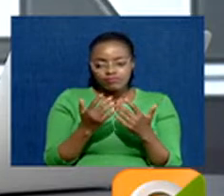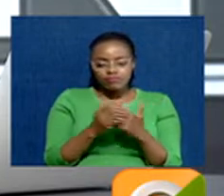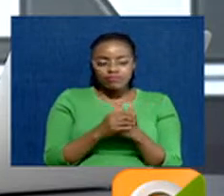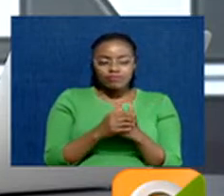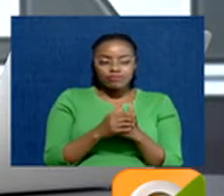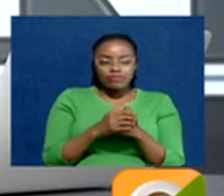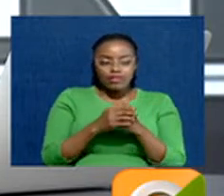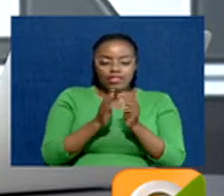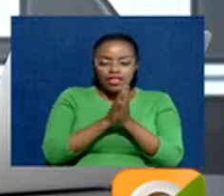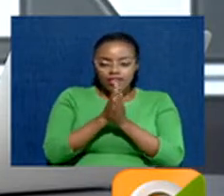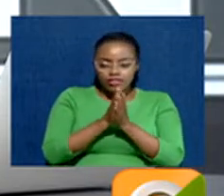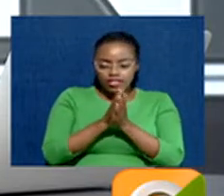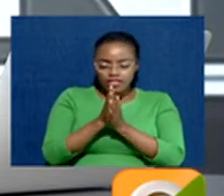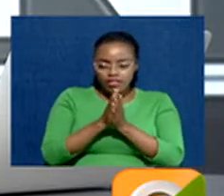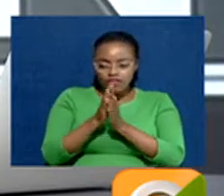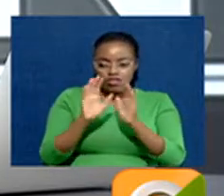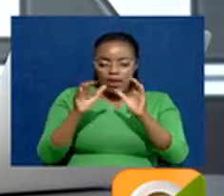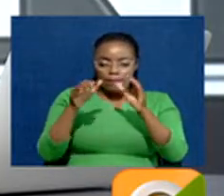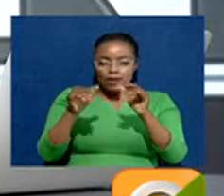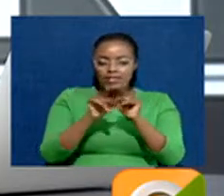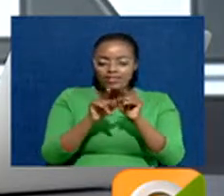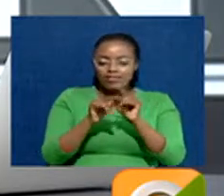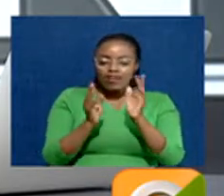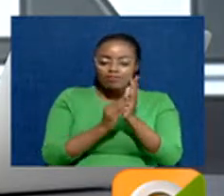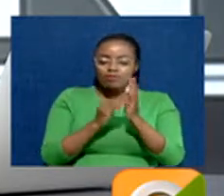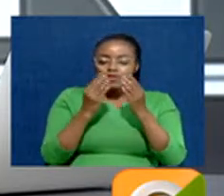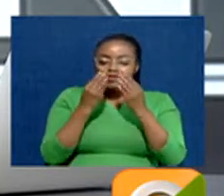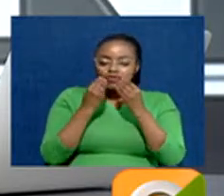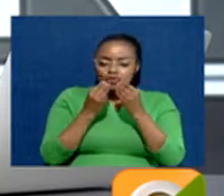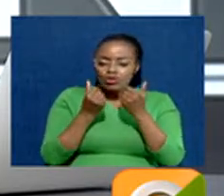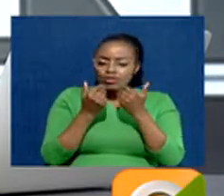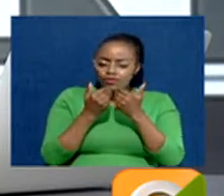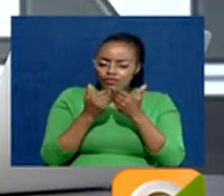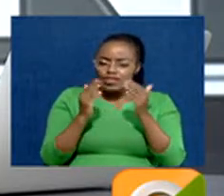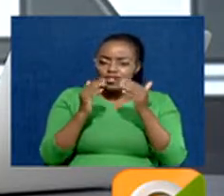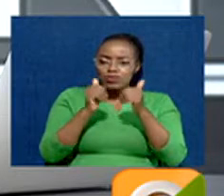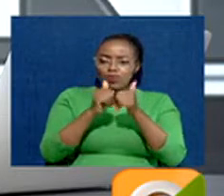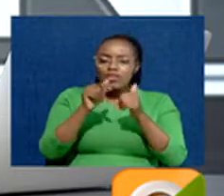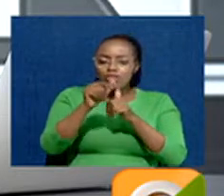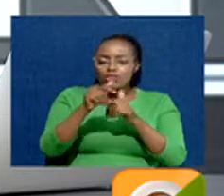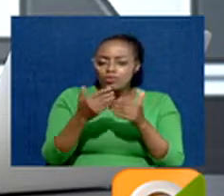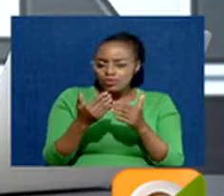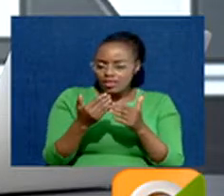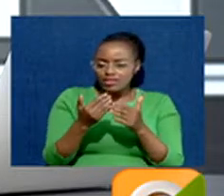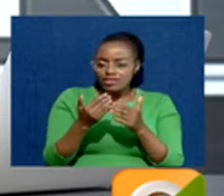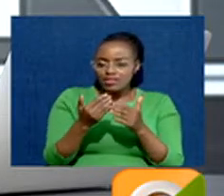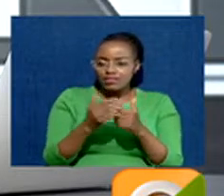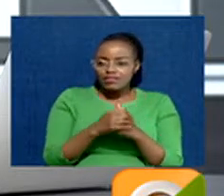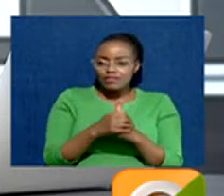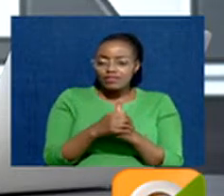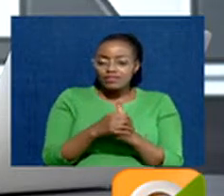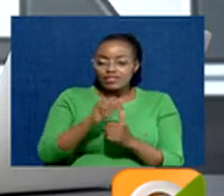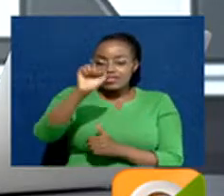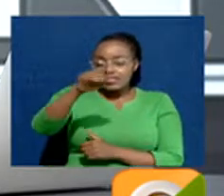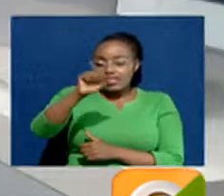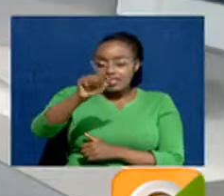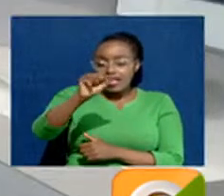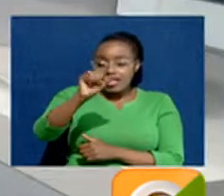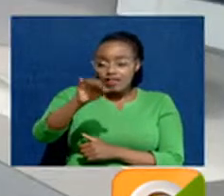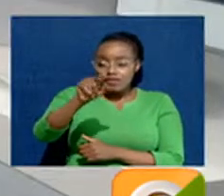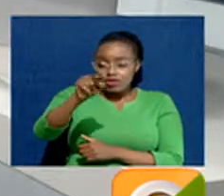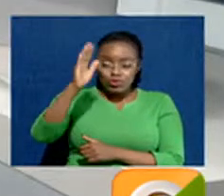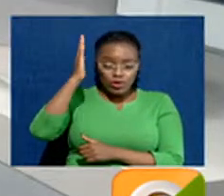the interests of the party are certainly well taken care of by these individuals. But, you know, if you had to recall